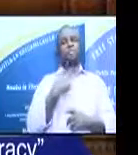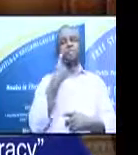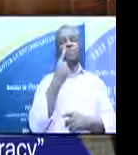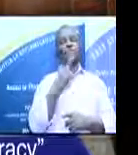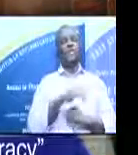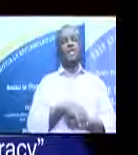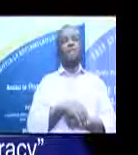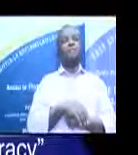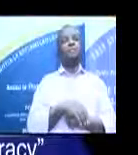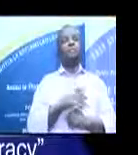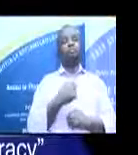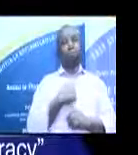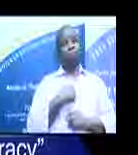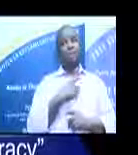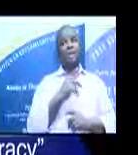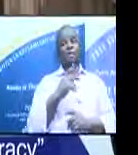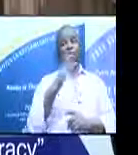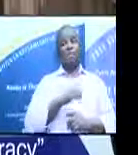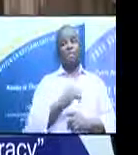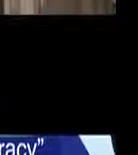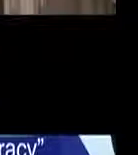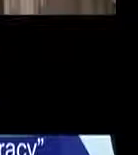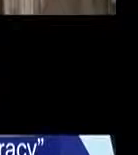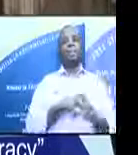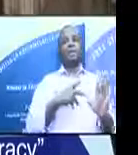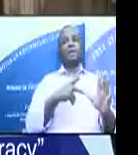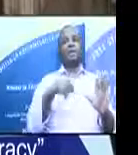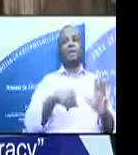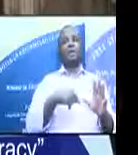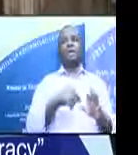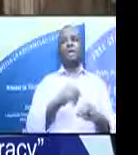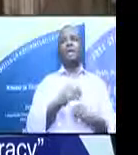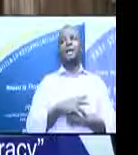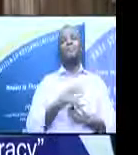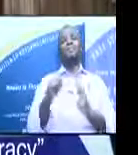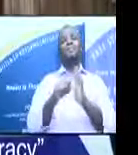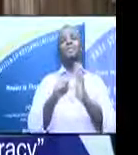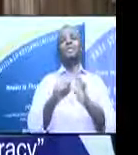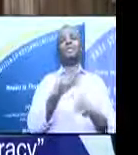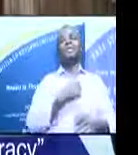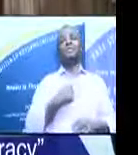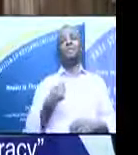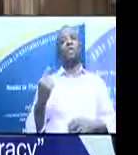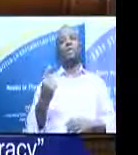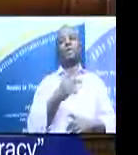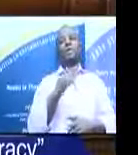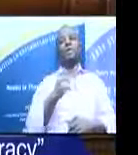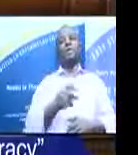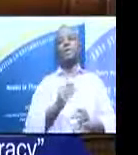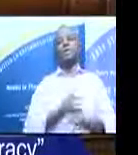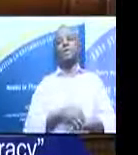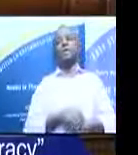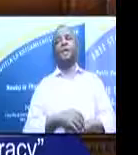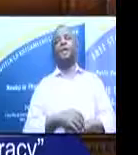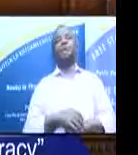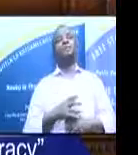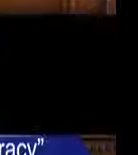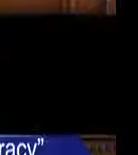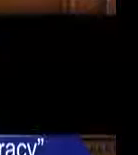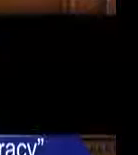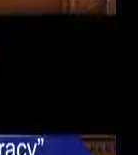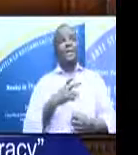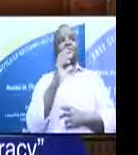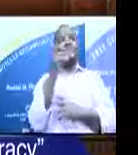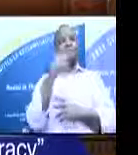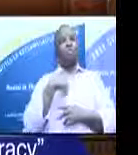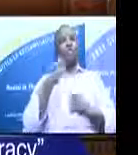I confirmed at 9 o'clock this morning these vital staff has still not been paid. We have lost doctors